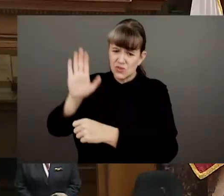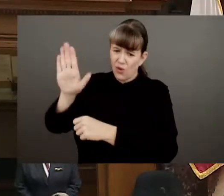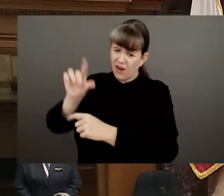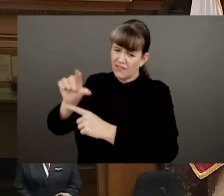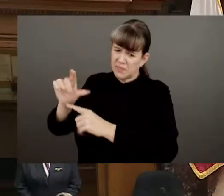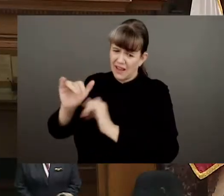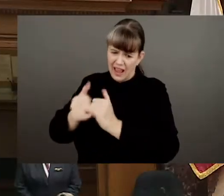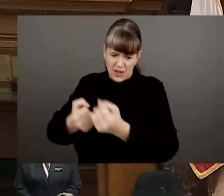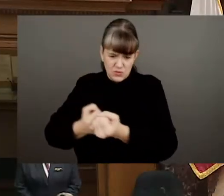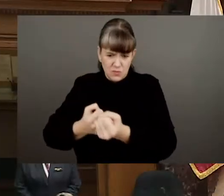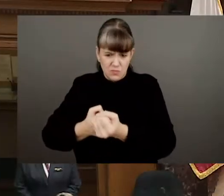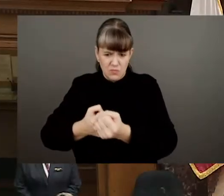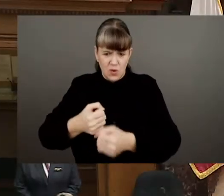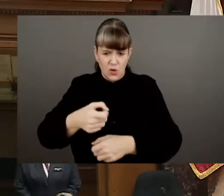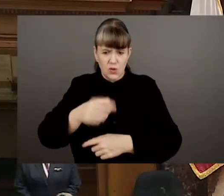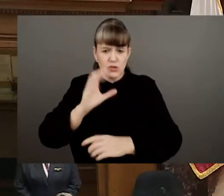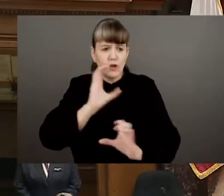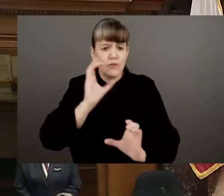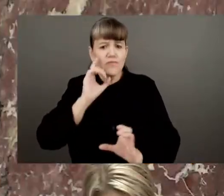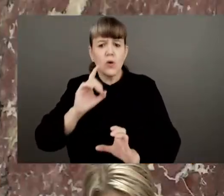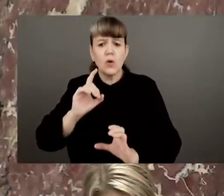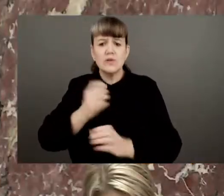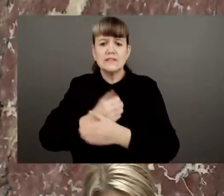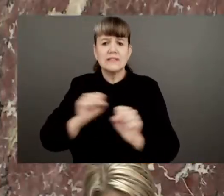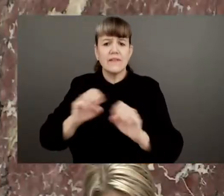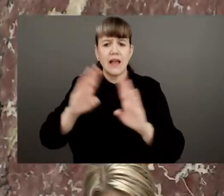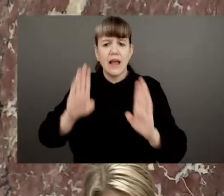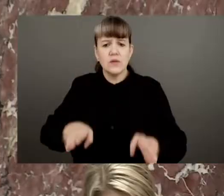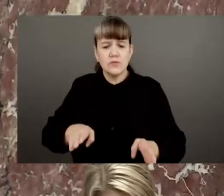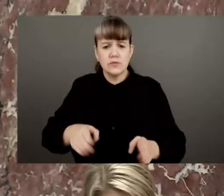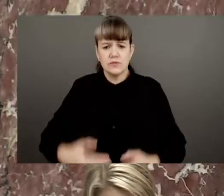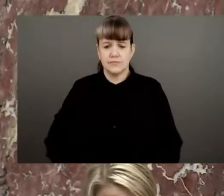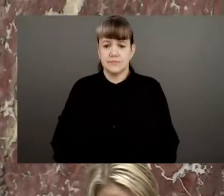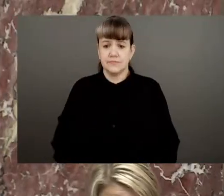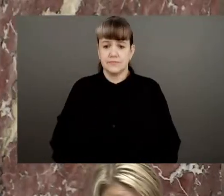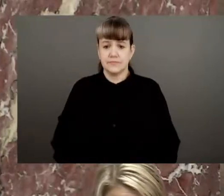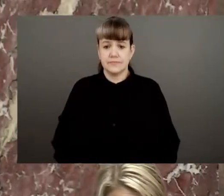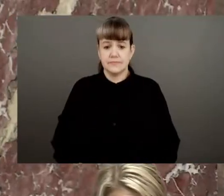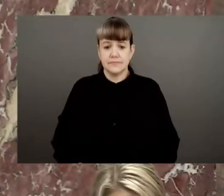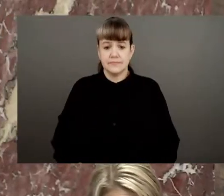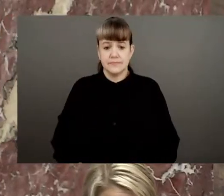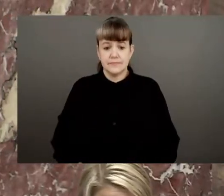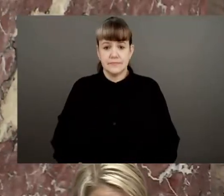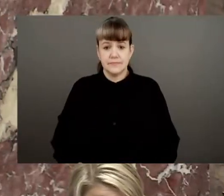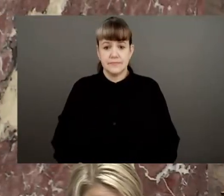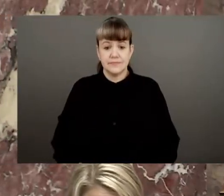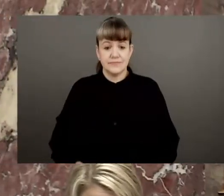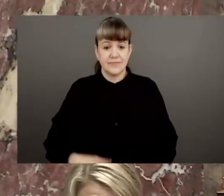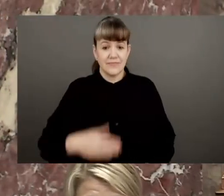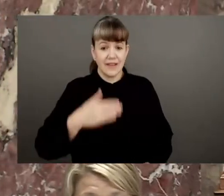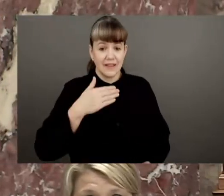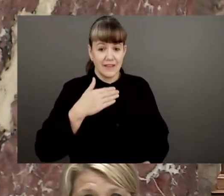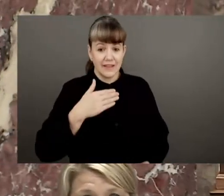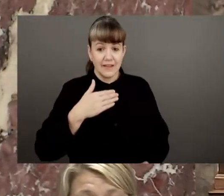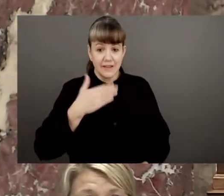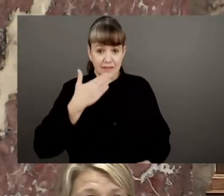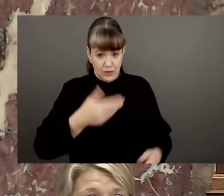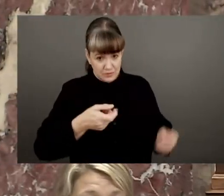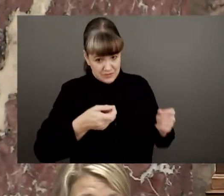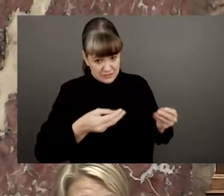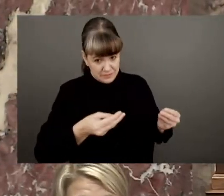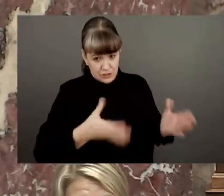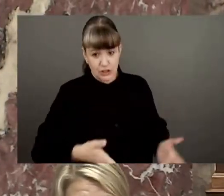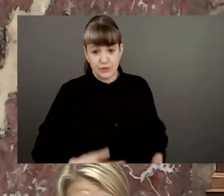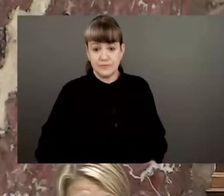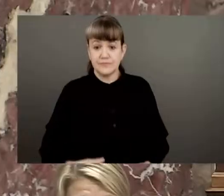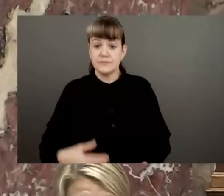you, Mr. Speaker, and thank you for such an important and timely question. We know that shelter spaces, in